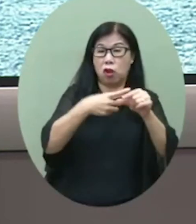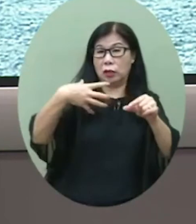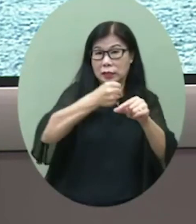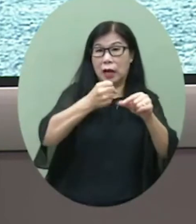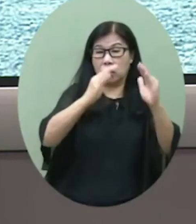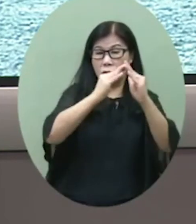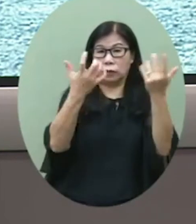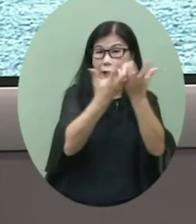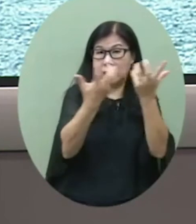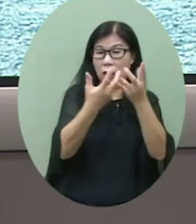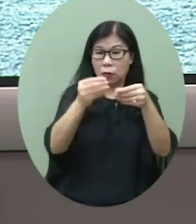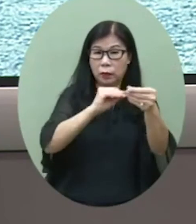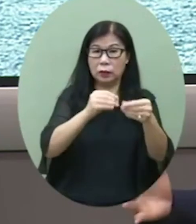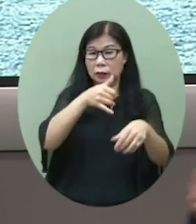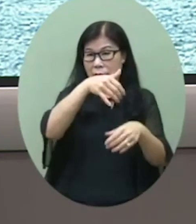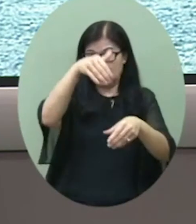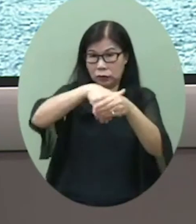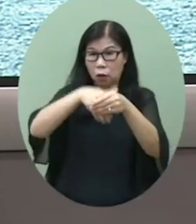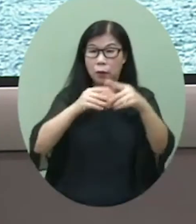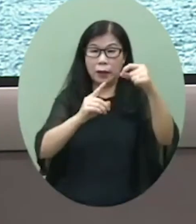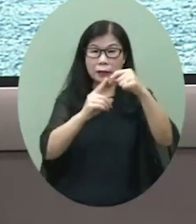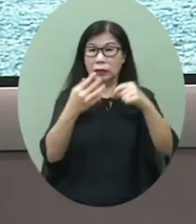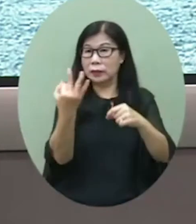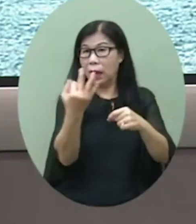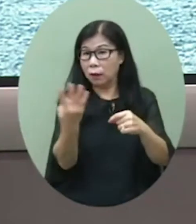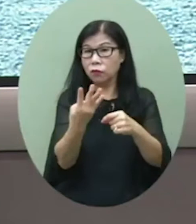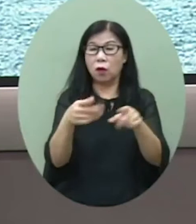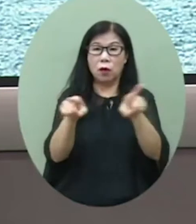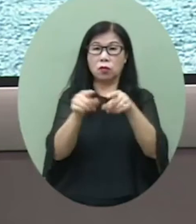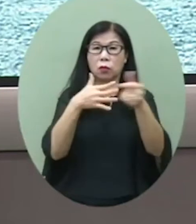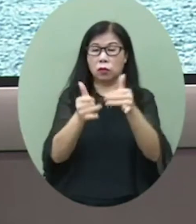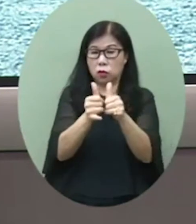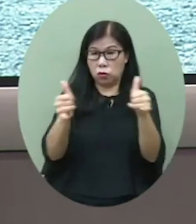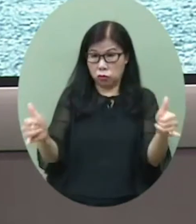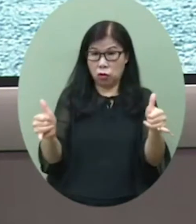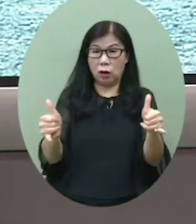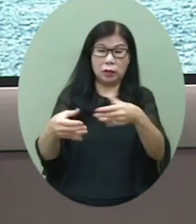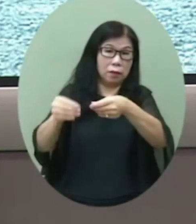challenging. And then I mentioned the central counting center. You know, there are several